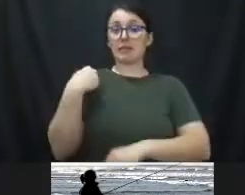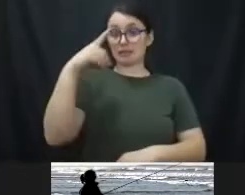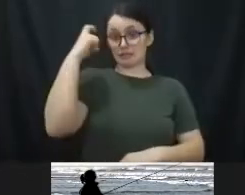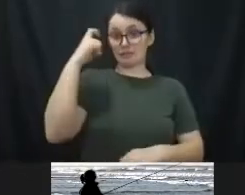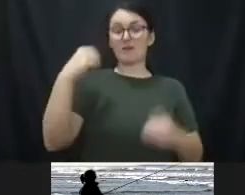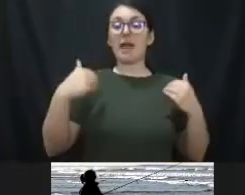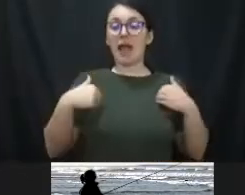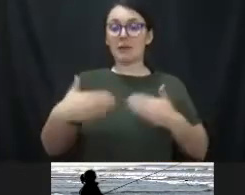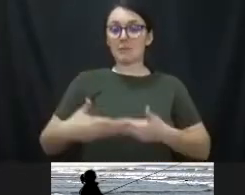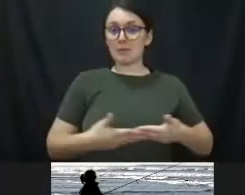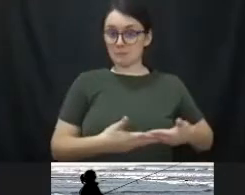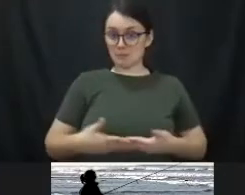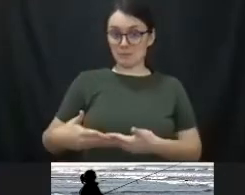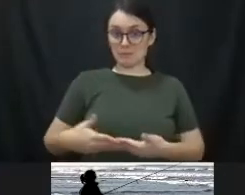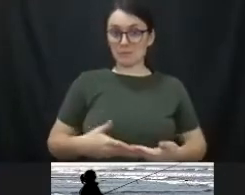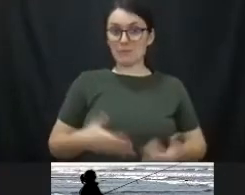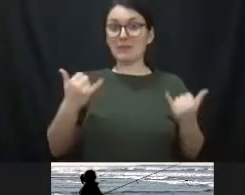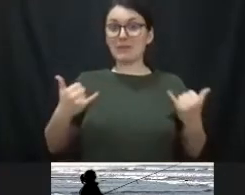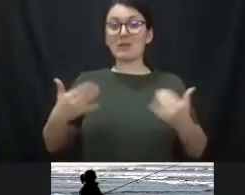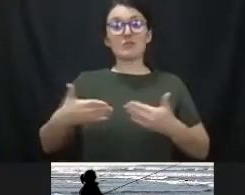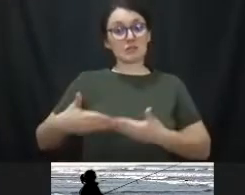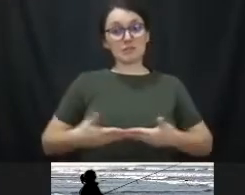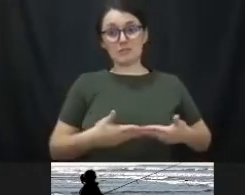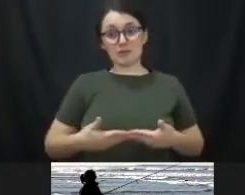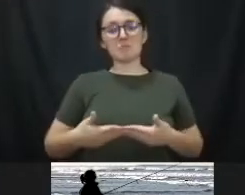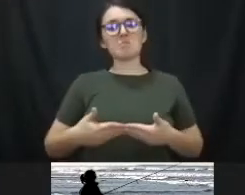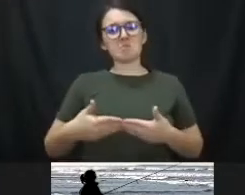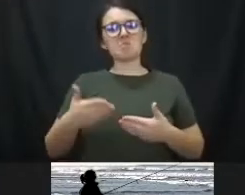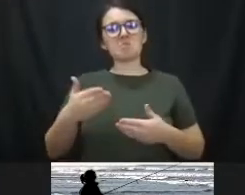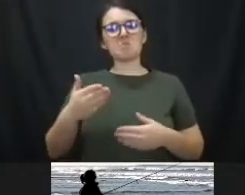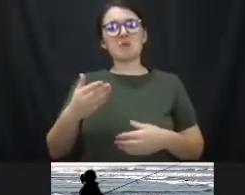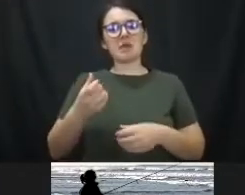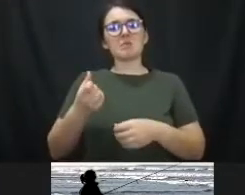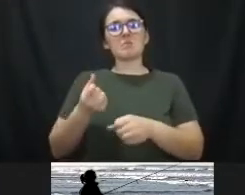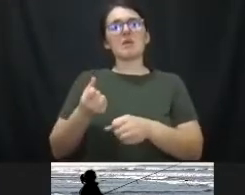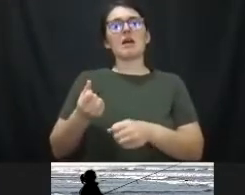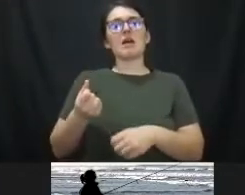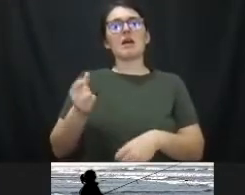her. And so she has a baby about every 3 years, and she'll bring it here.